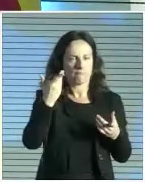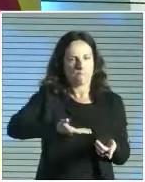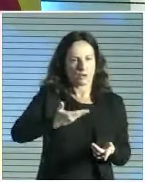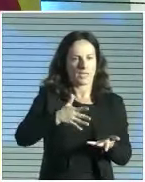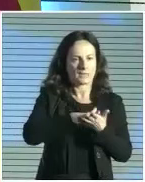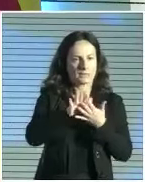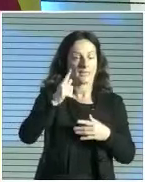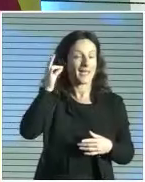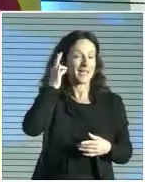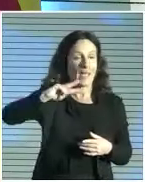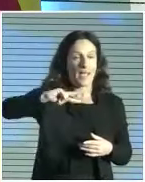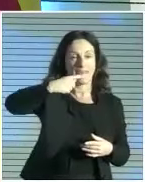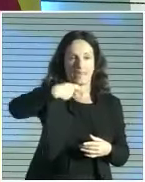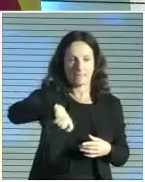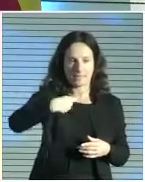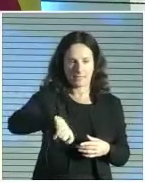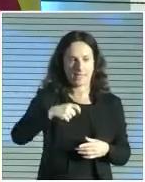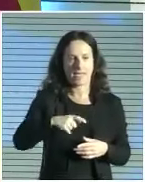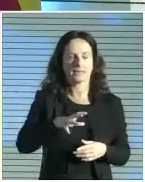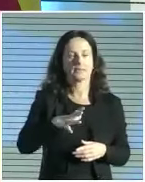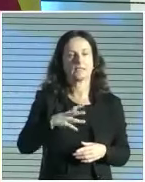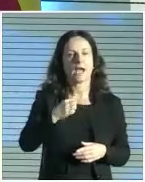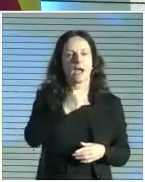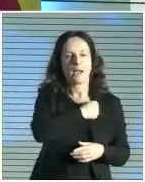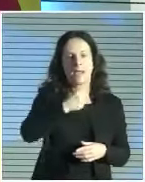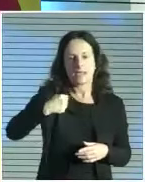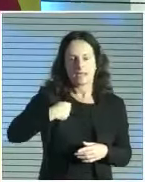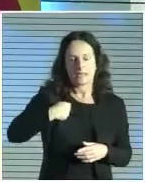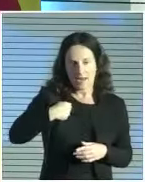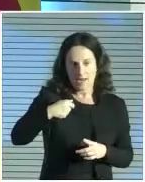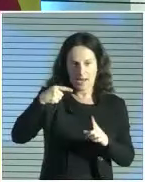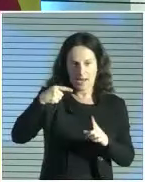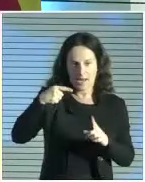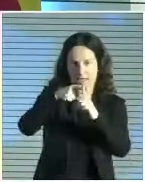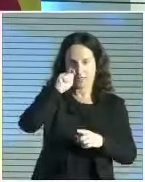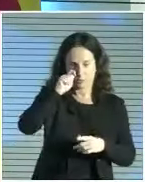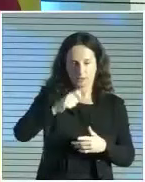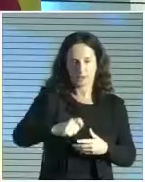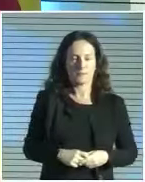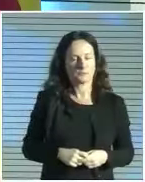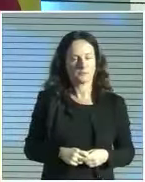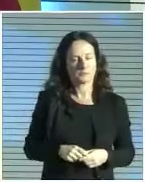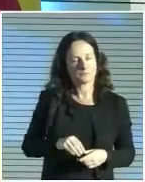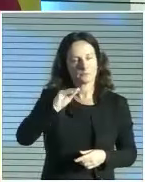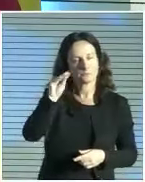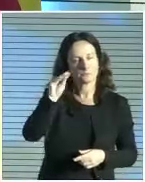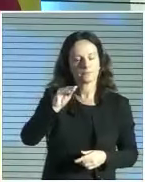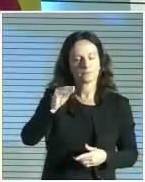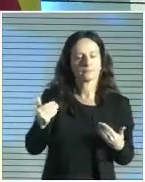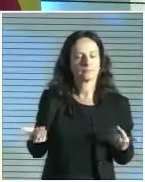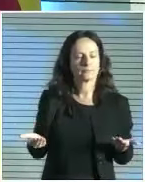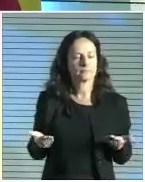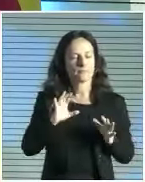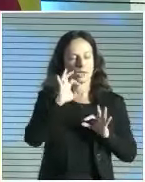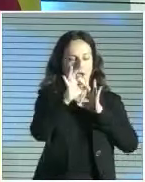of Destination Canada. When I started in UNWTO, I learned already so many things which were triggered